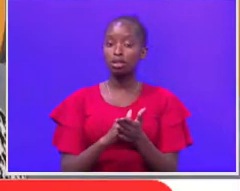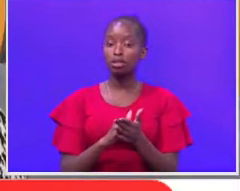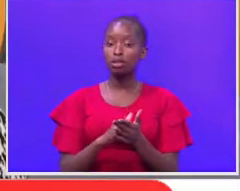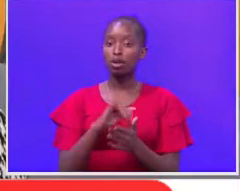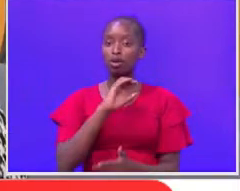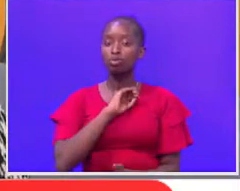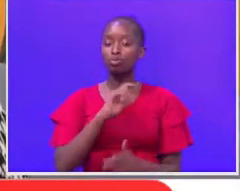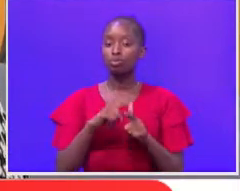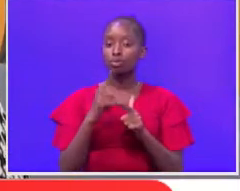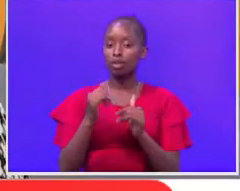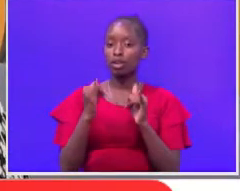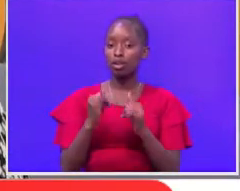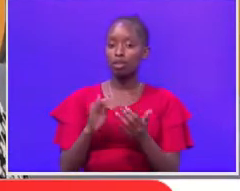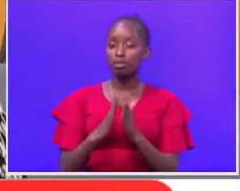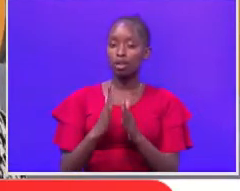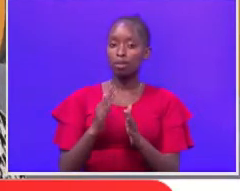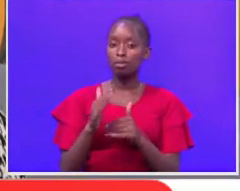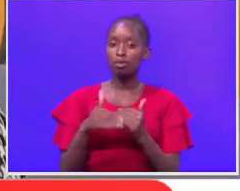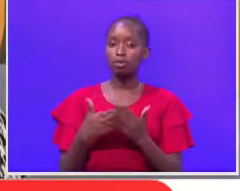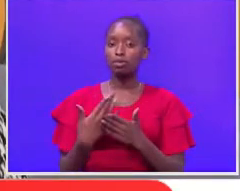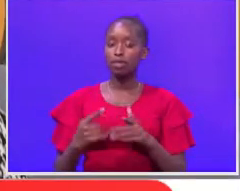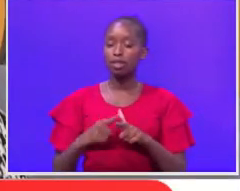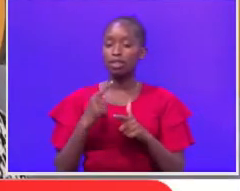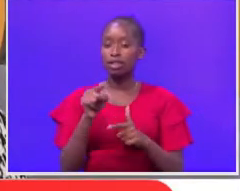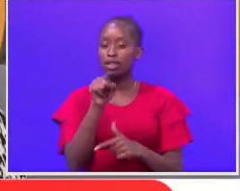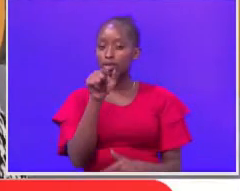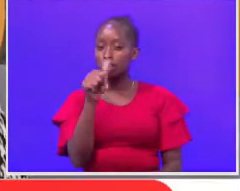to register as new members, and also those who are wishing